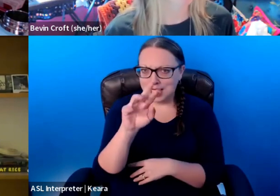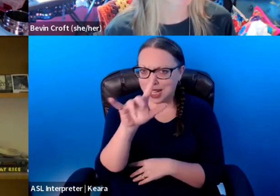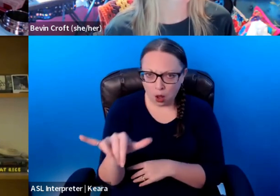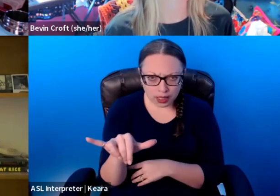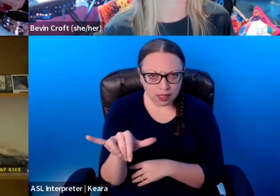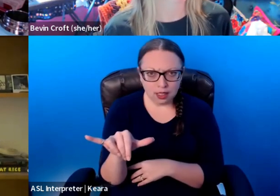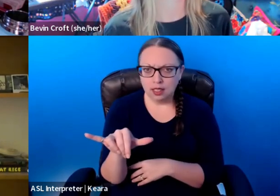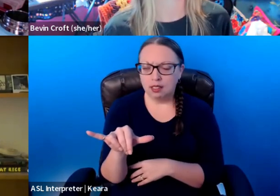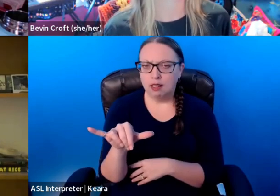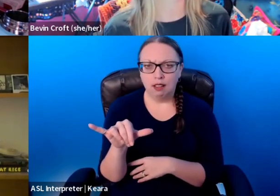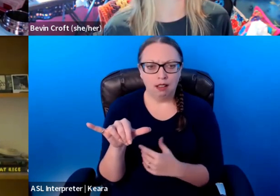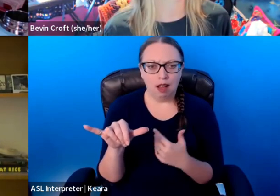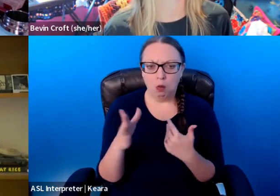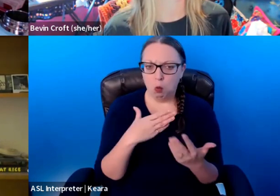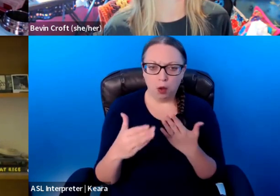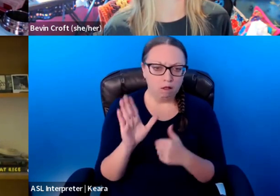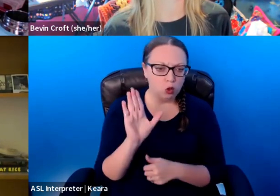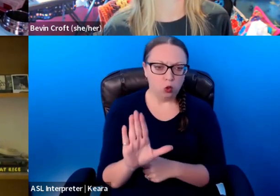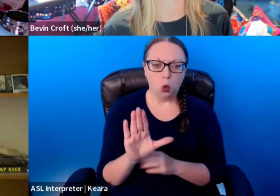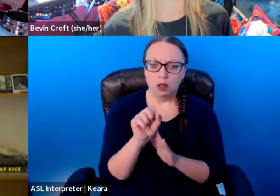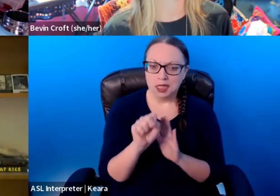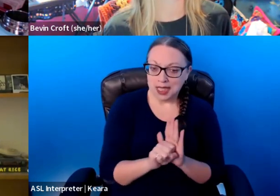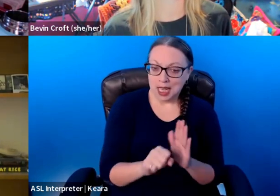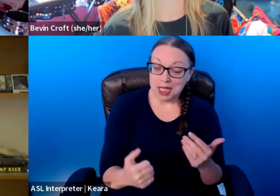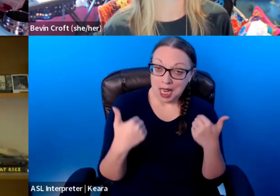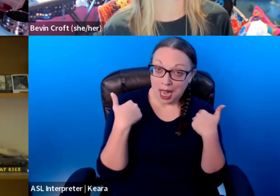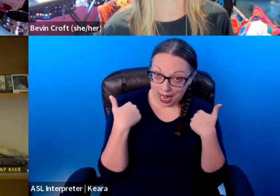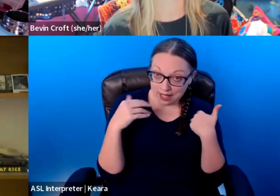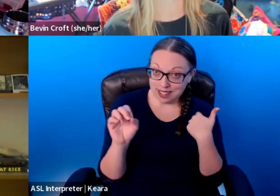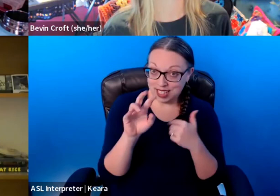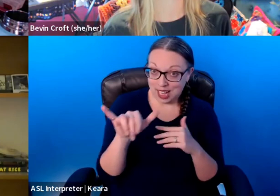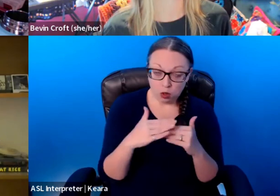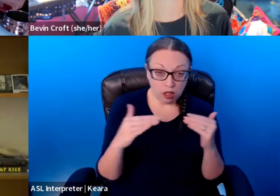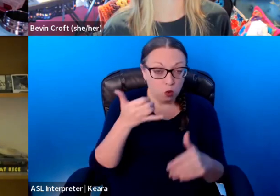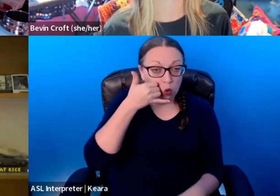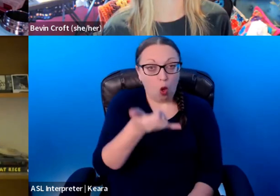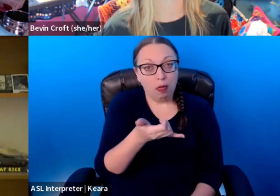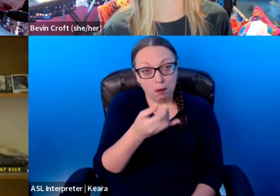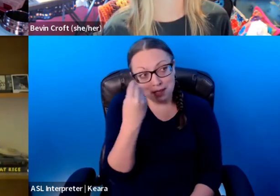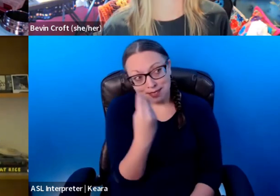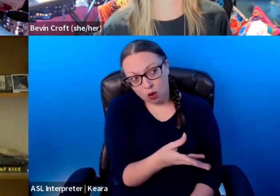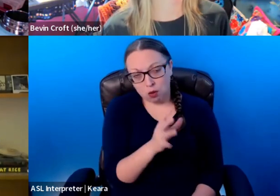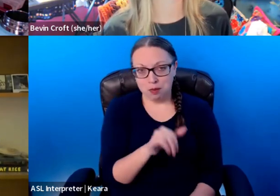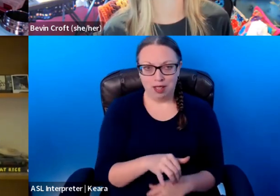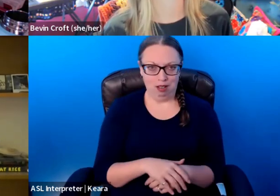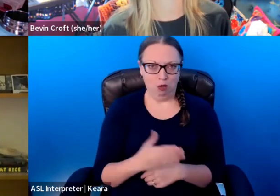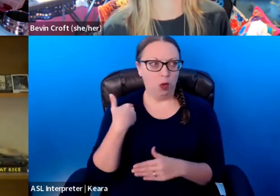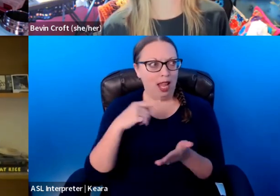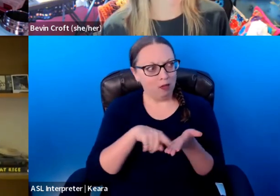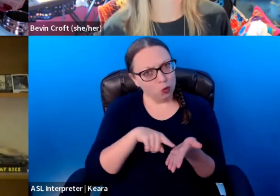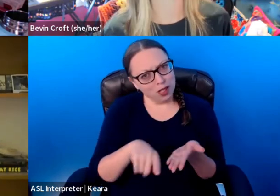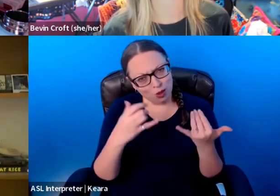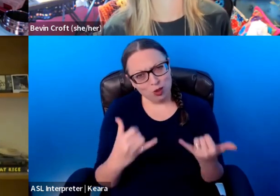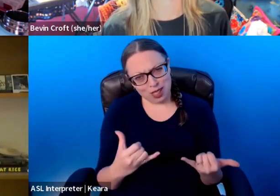or the whatever your state has at the county level, call them up and tell them that. You know, there's research now. And the